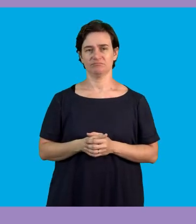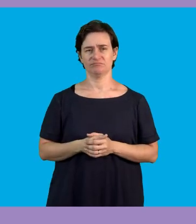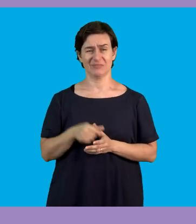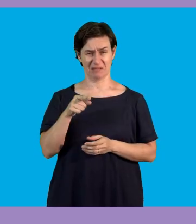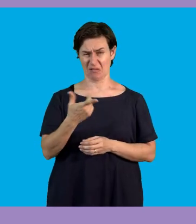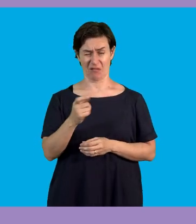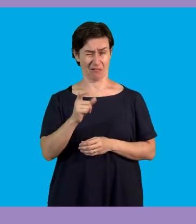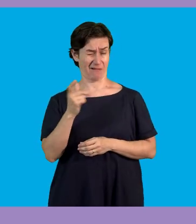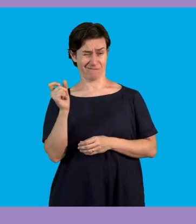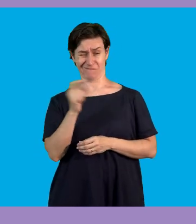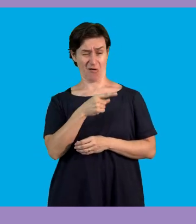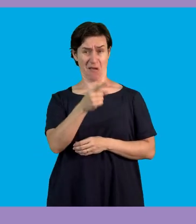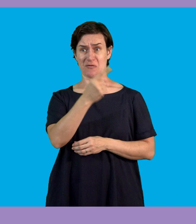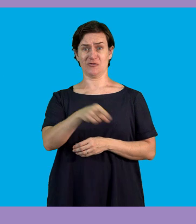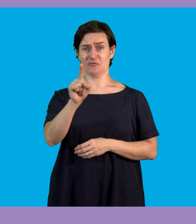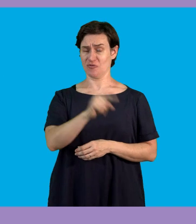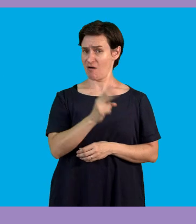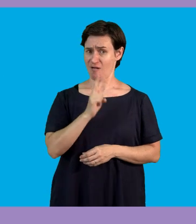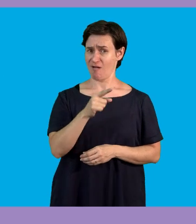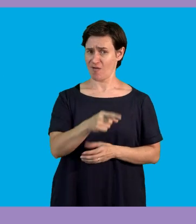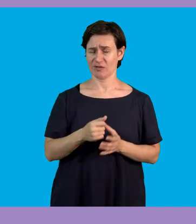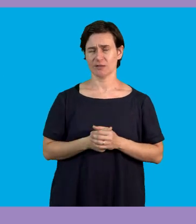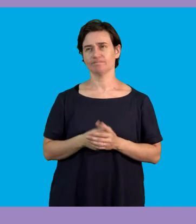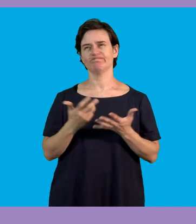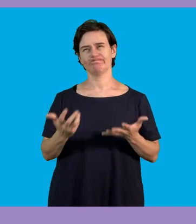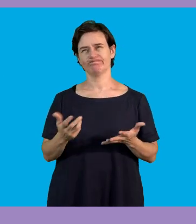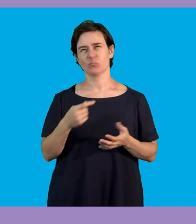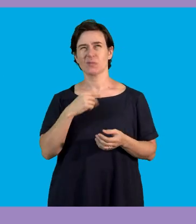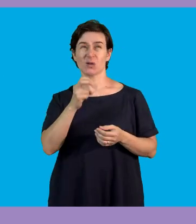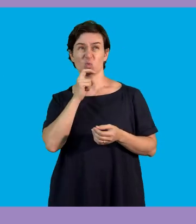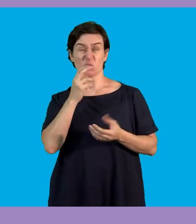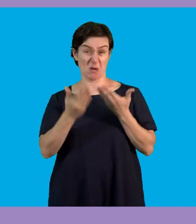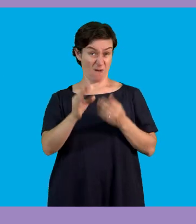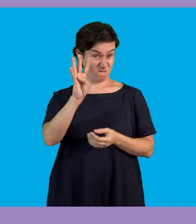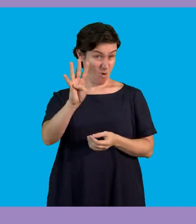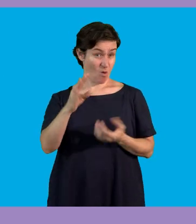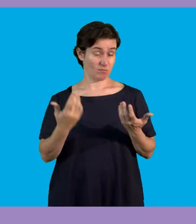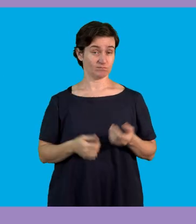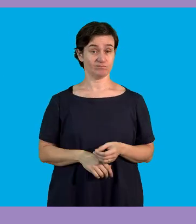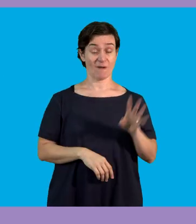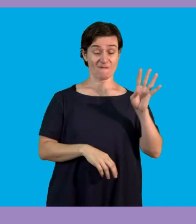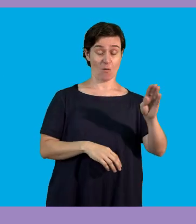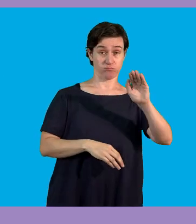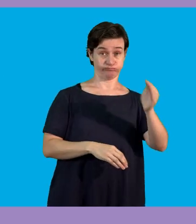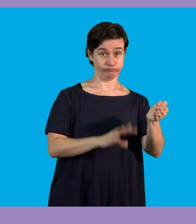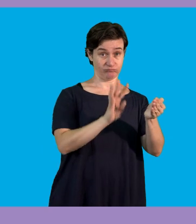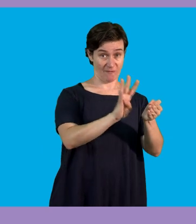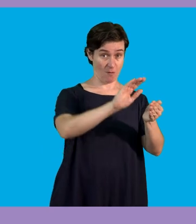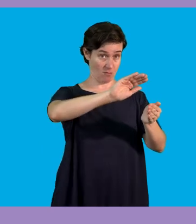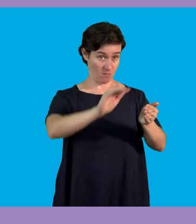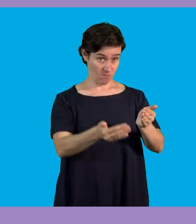actually very far from 6. So let's use 4 this time. So it would be